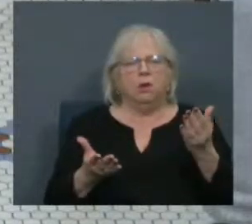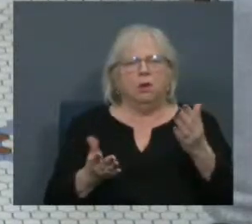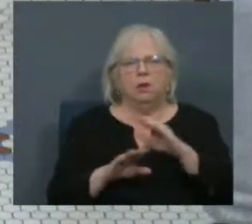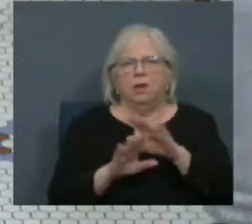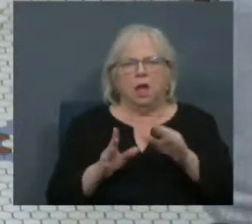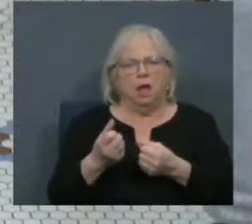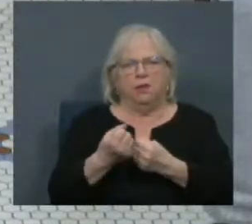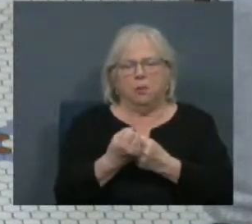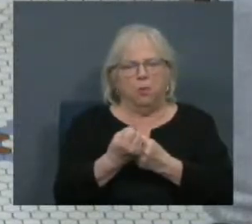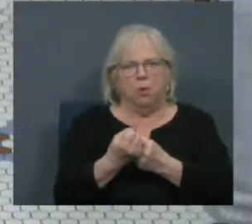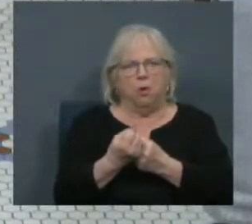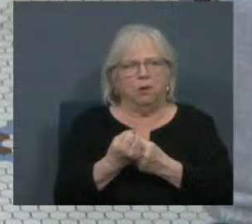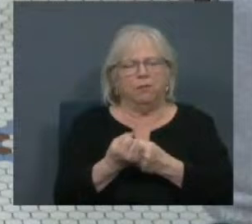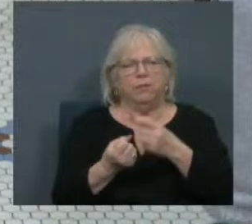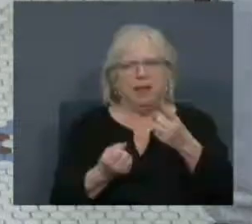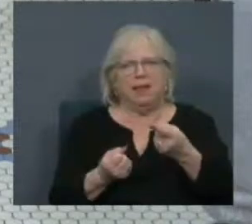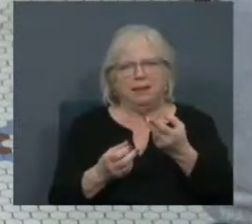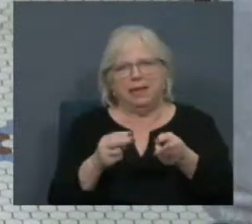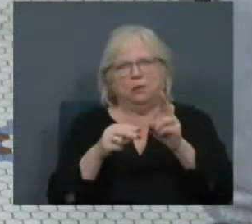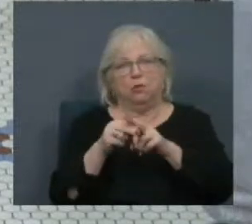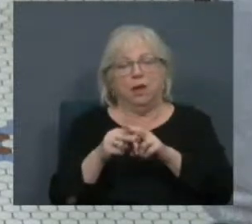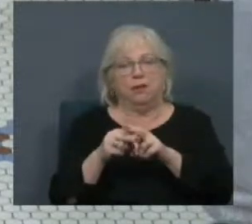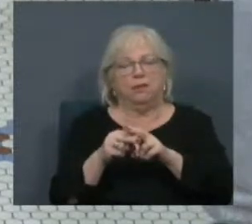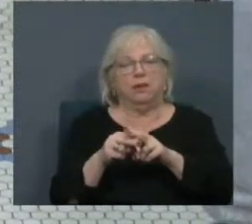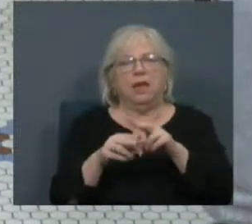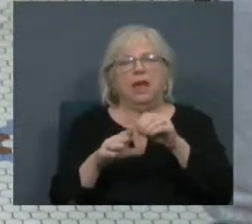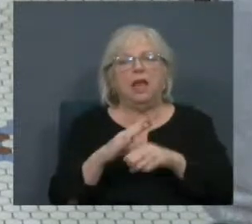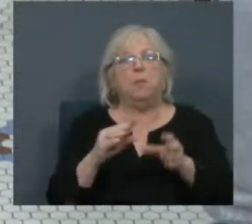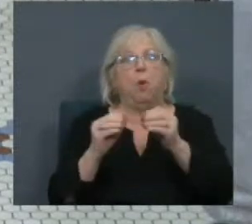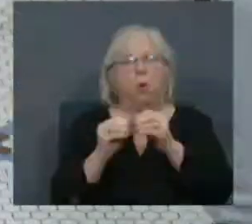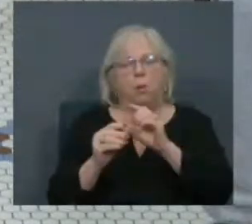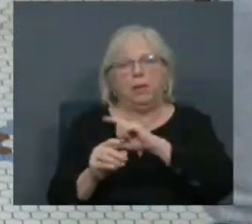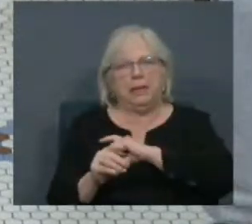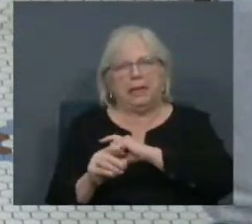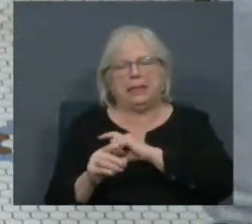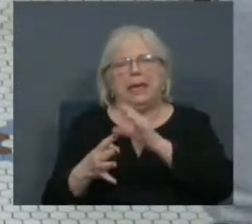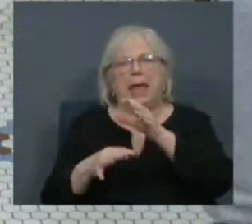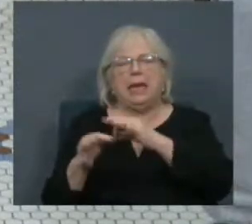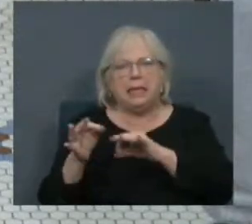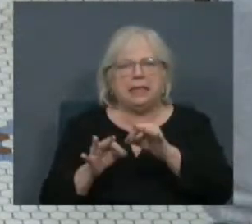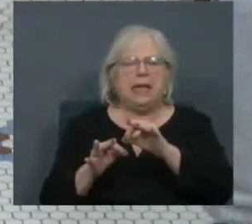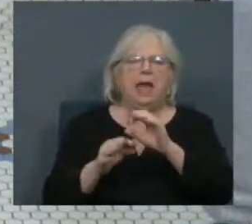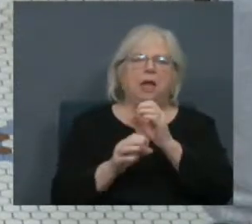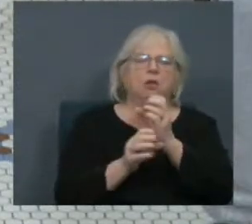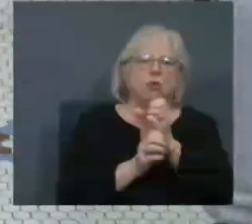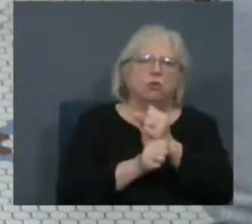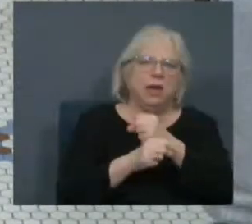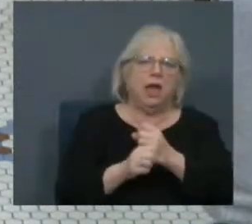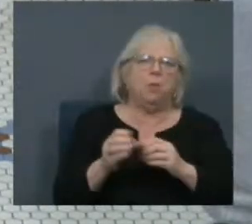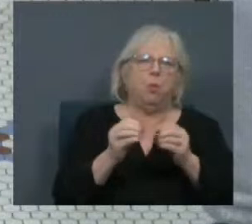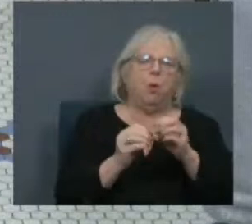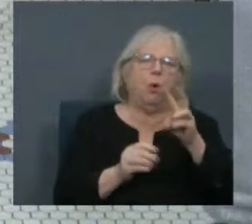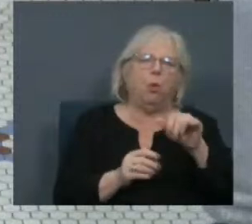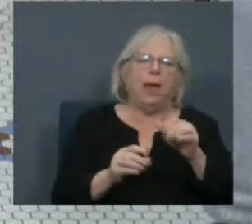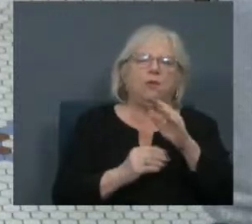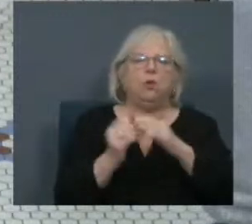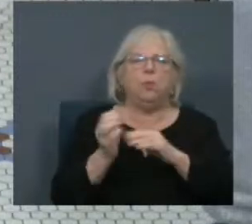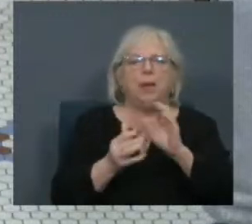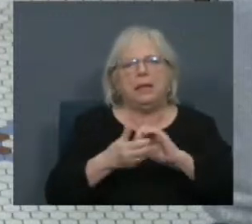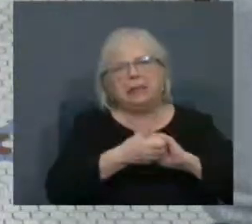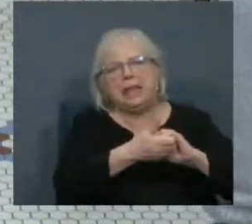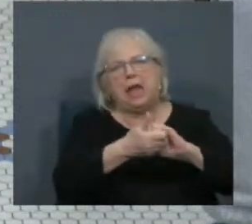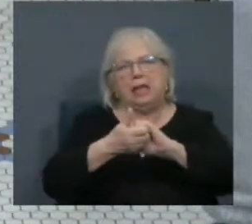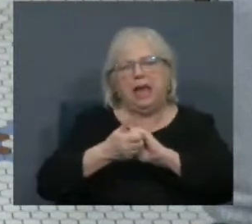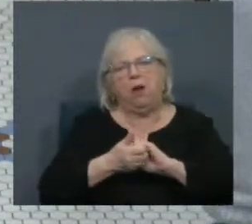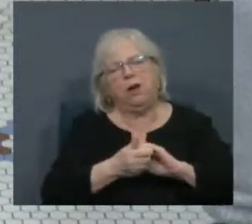not support this increase in further policing and instead of creating more ways of building solidarity across our